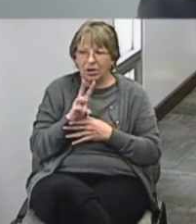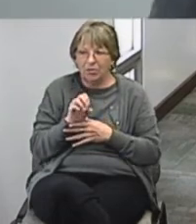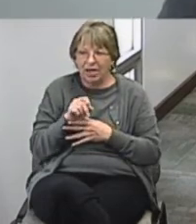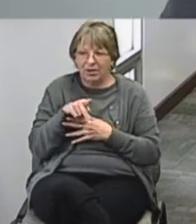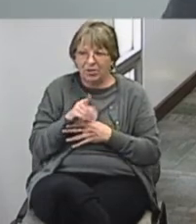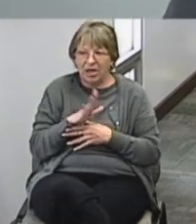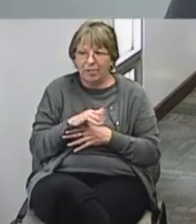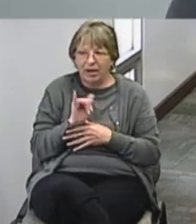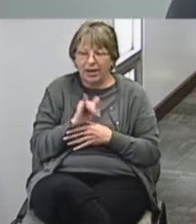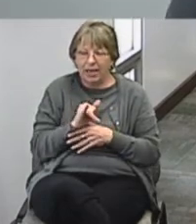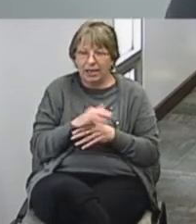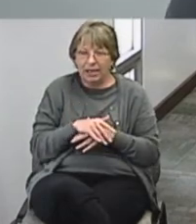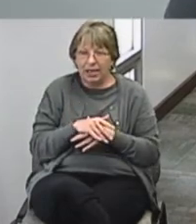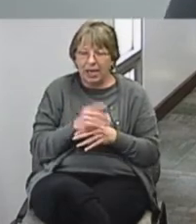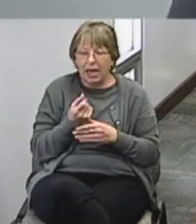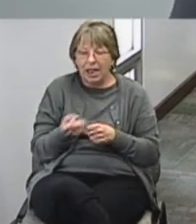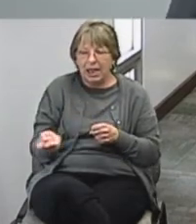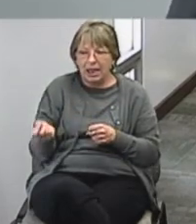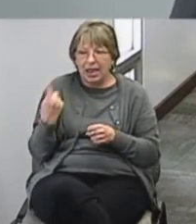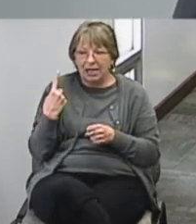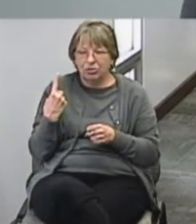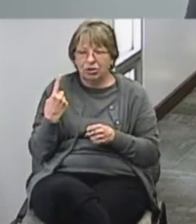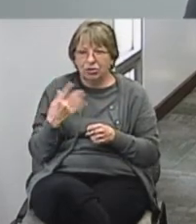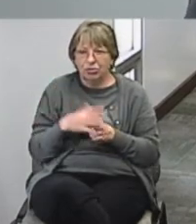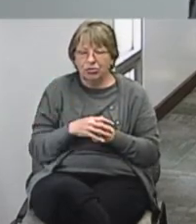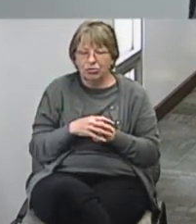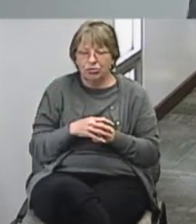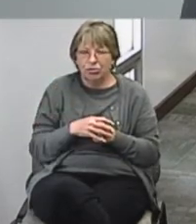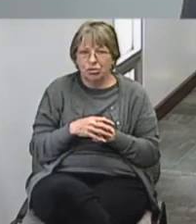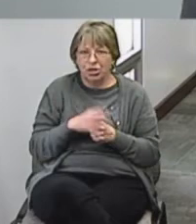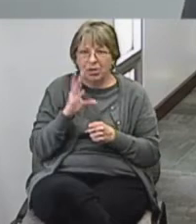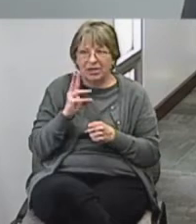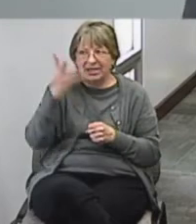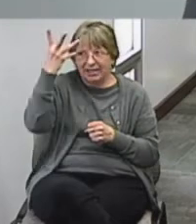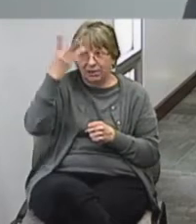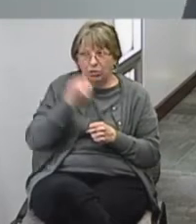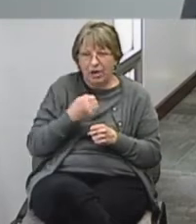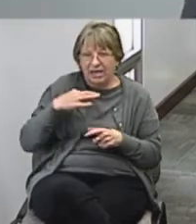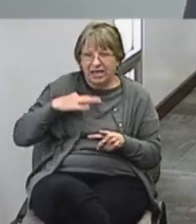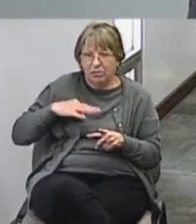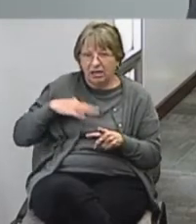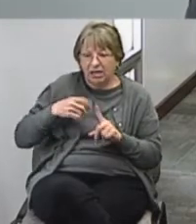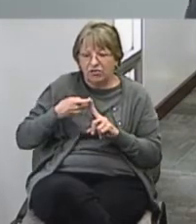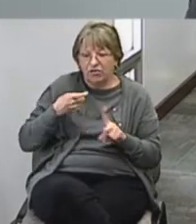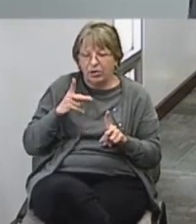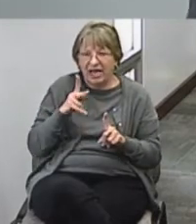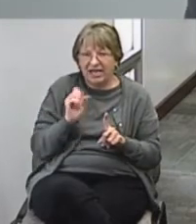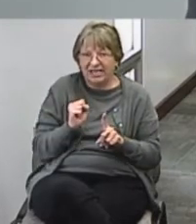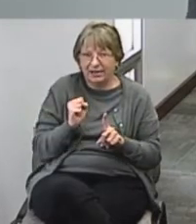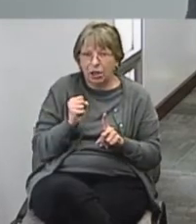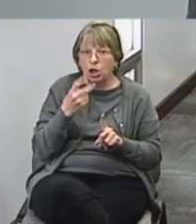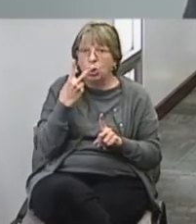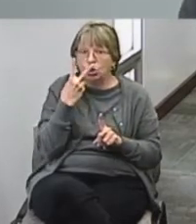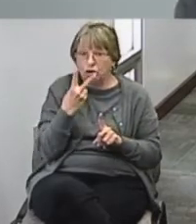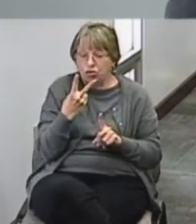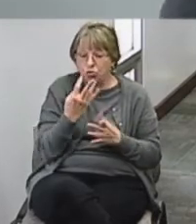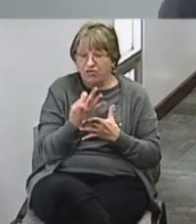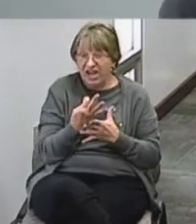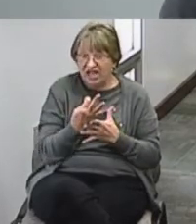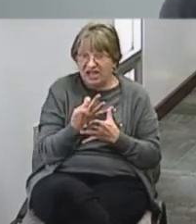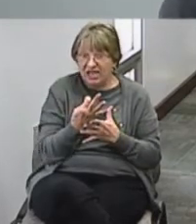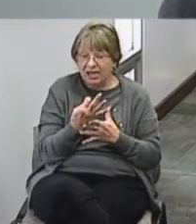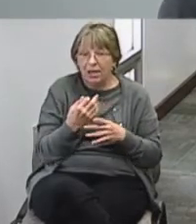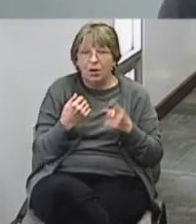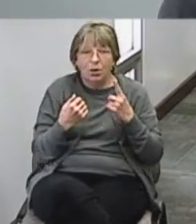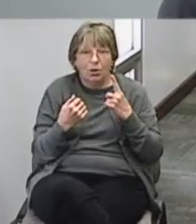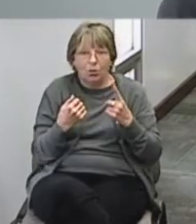that. Last year, there were 6 grants applications from Kansas. 2 of those were funded. One of